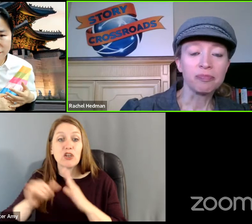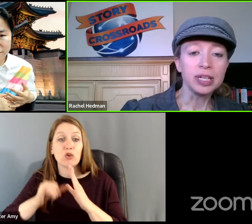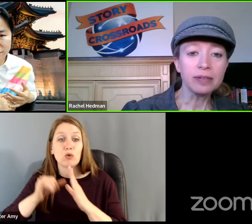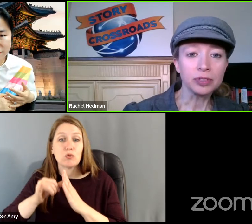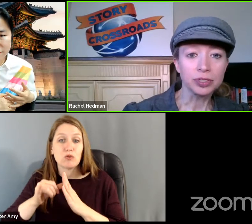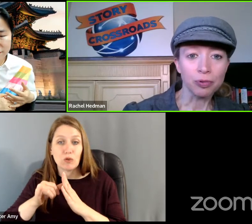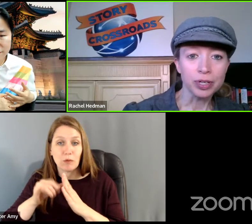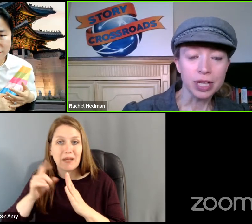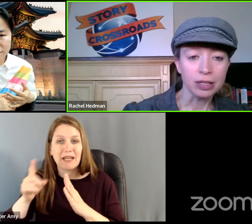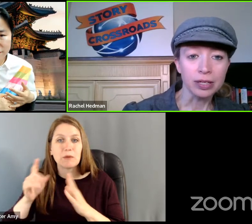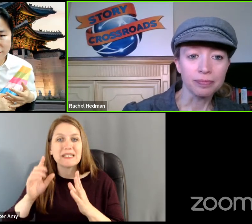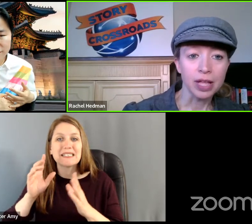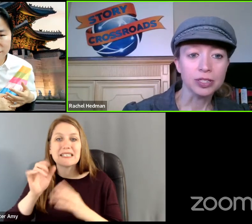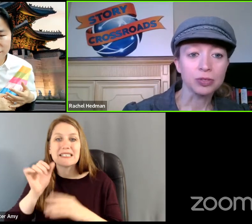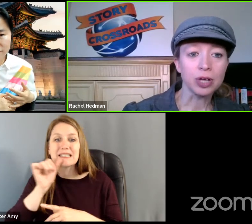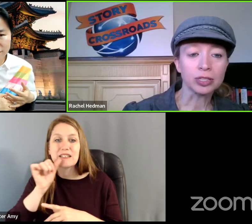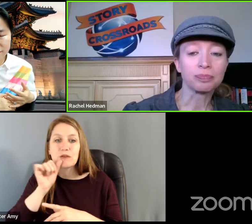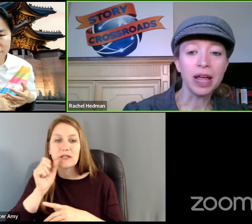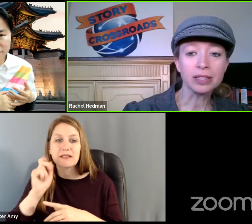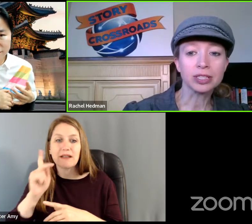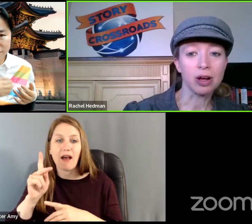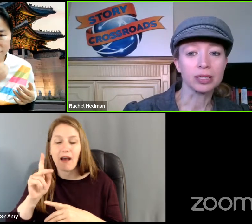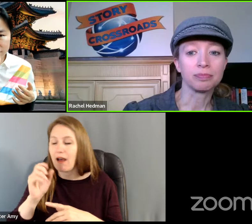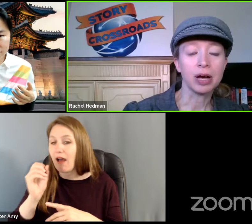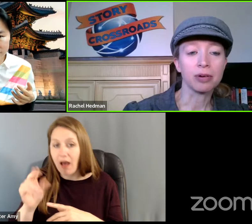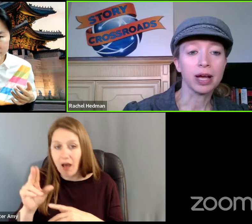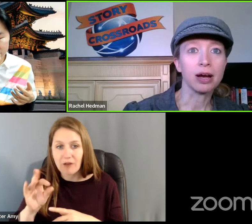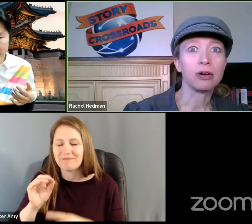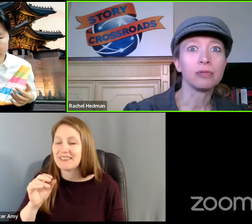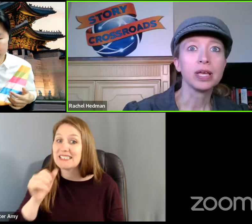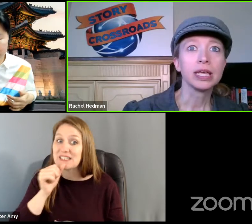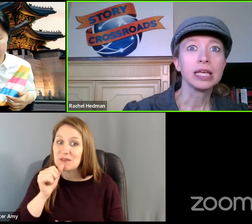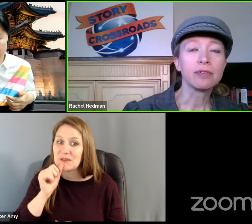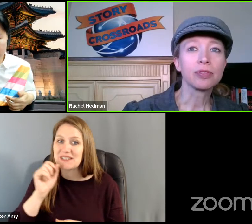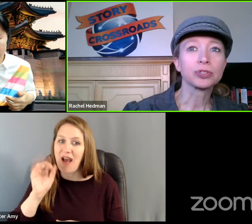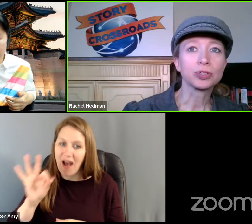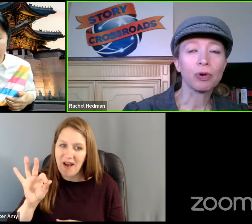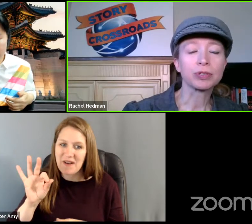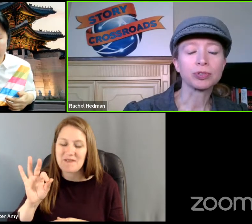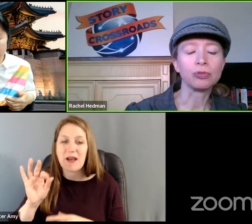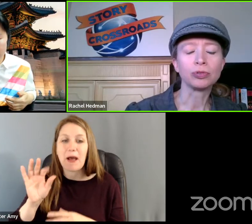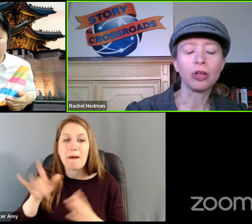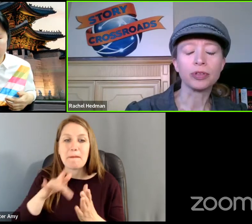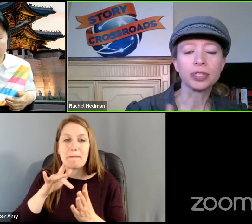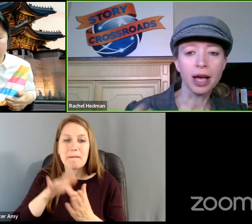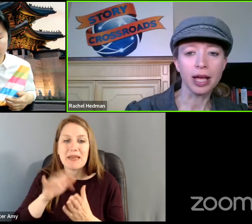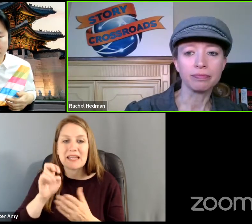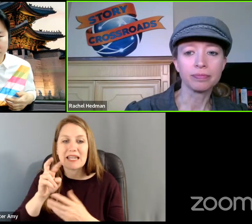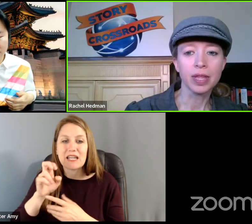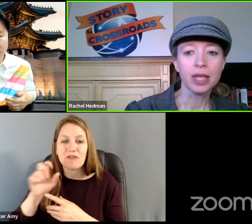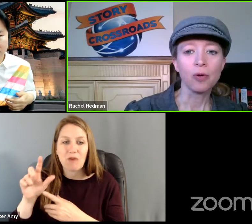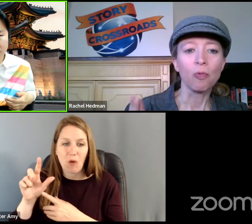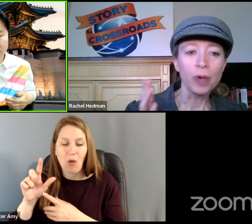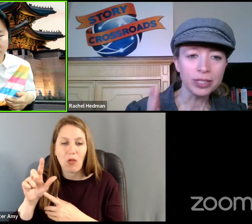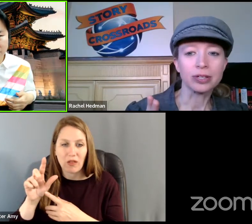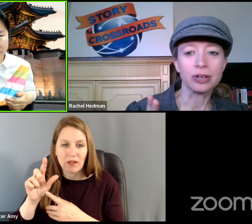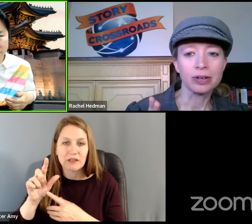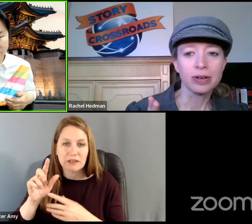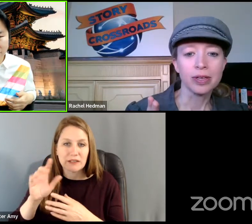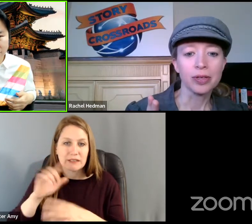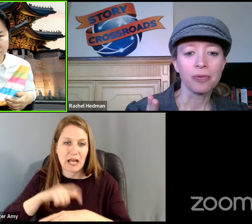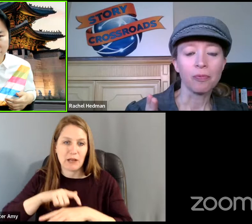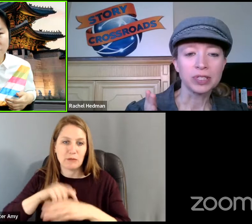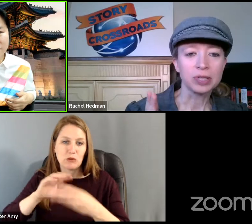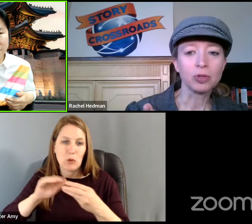secrets of medieval storytelling. And so Dr. Bayless talked about how even though stories were told all the time,